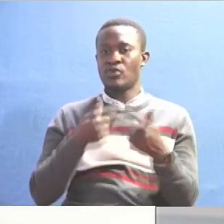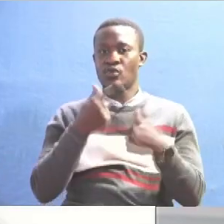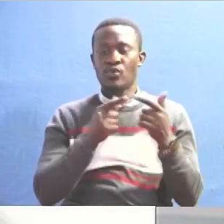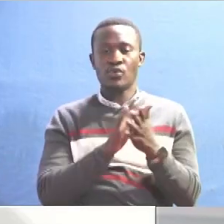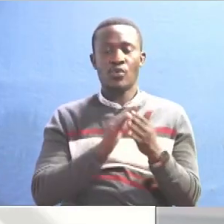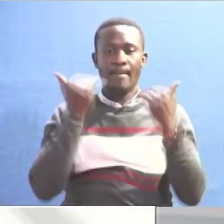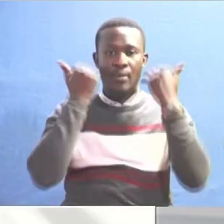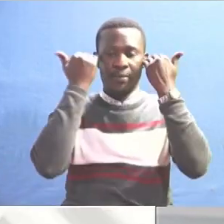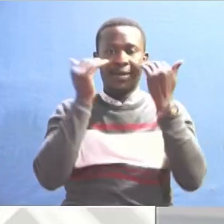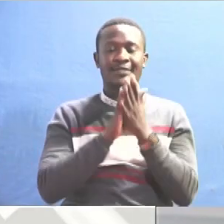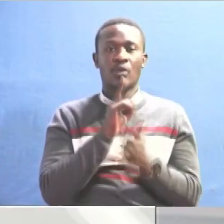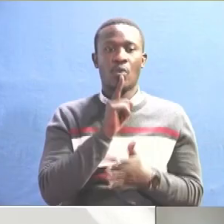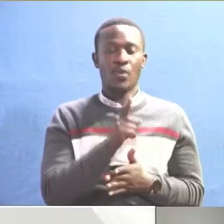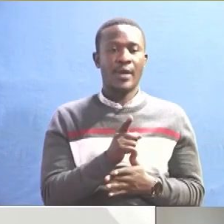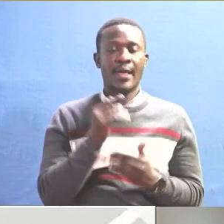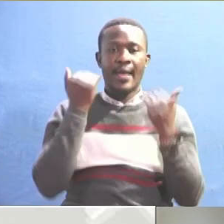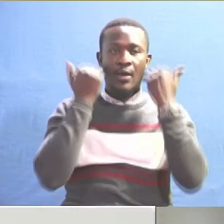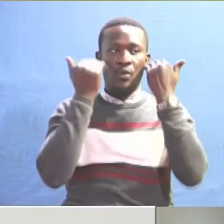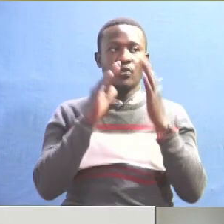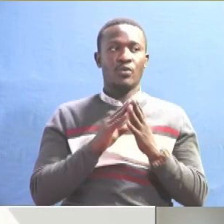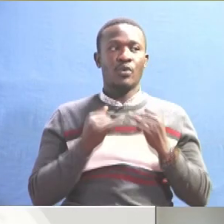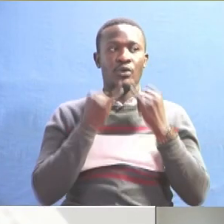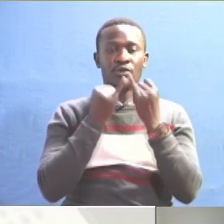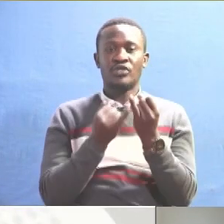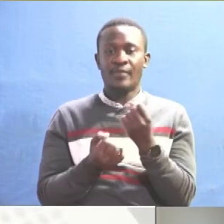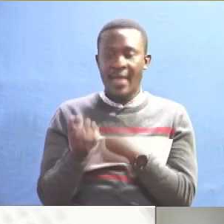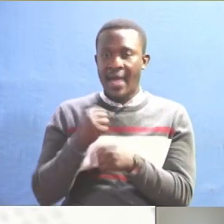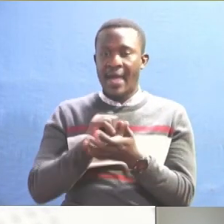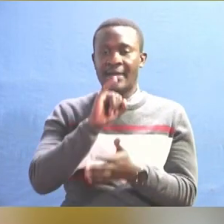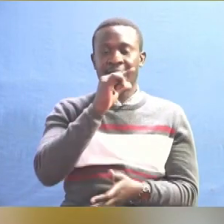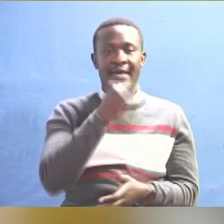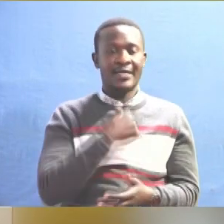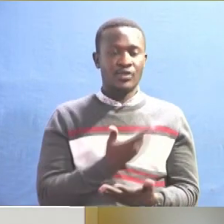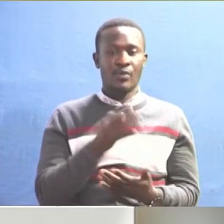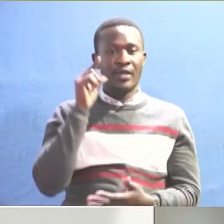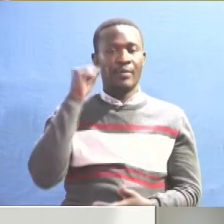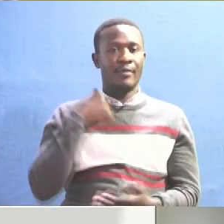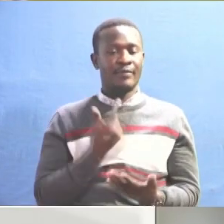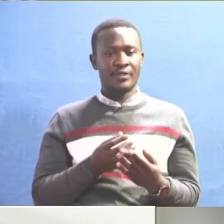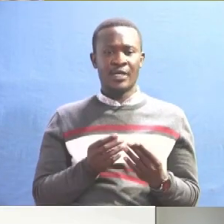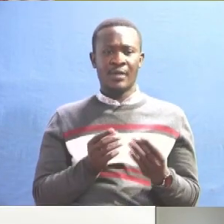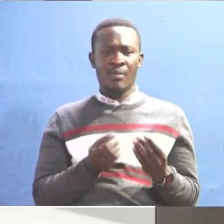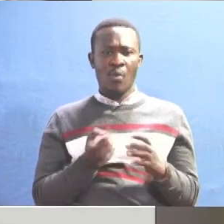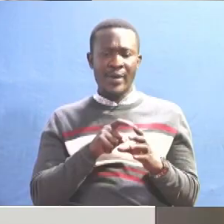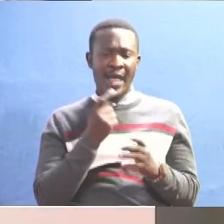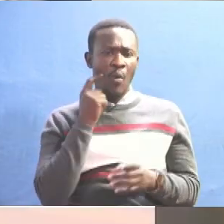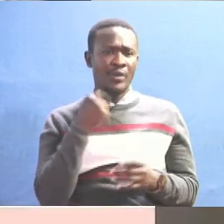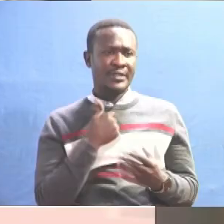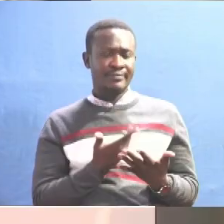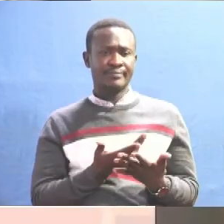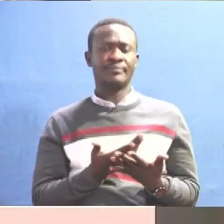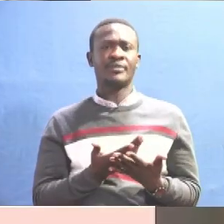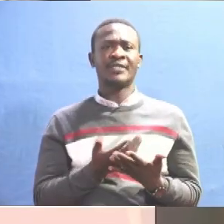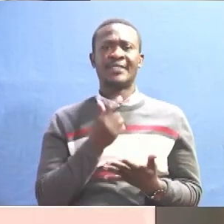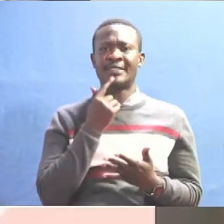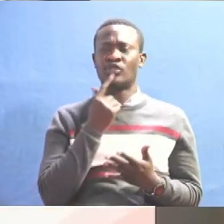court as ordered. The court was informed that the acting IG was in Mombasa attending a workshop. Justice Lawrence